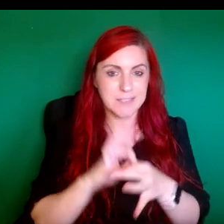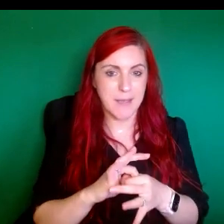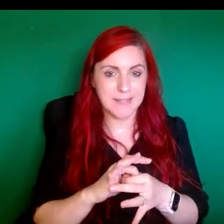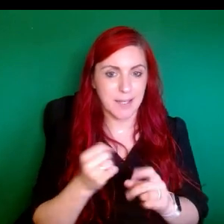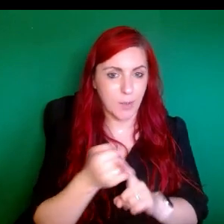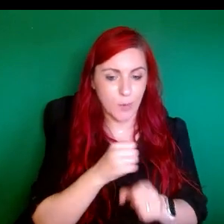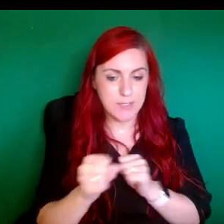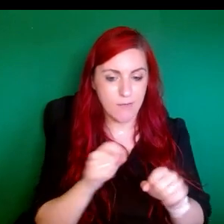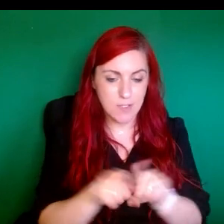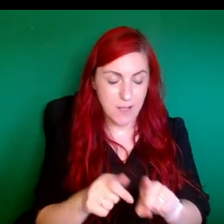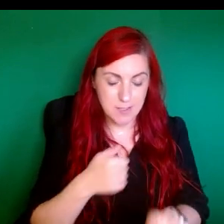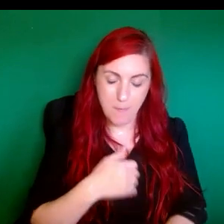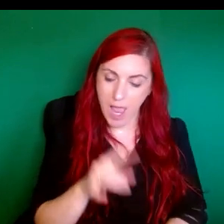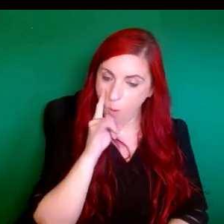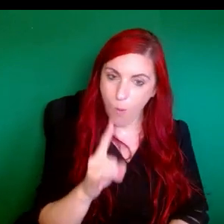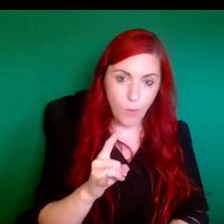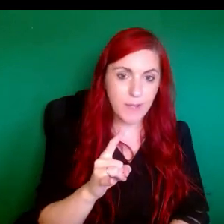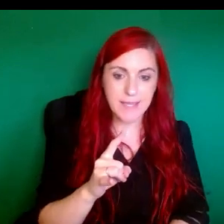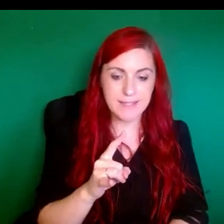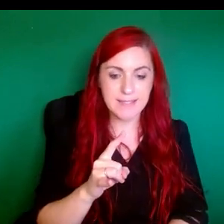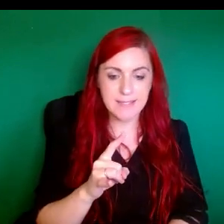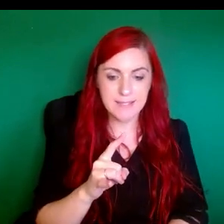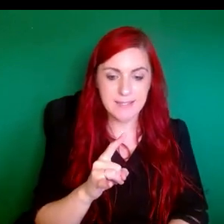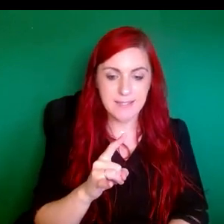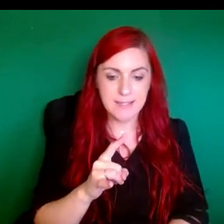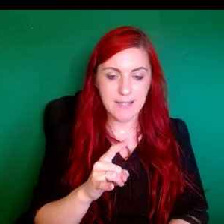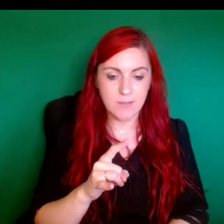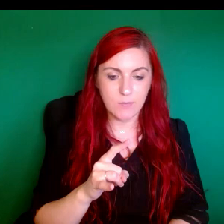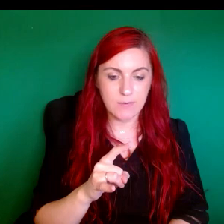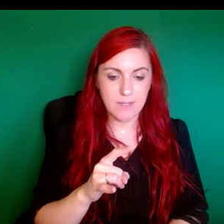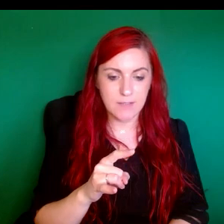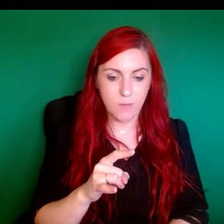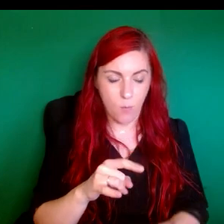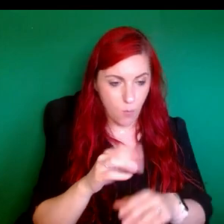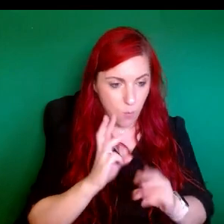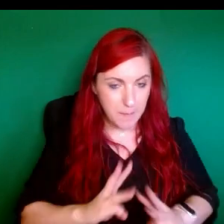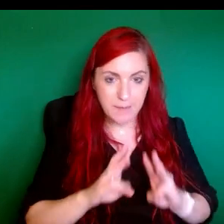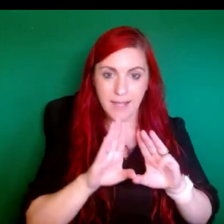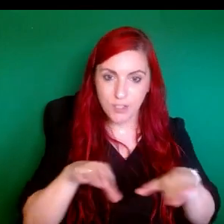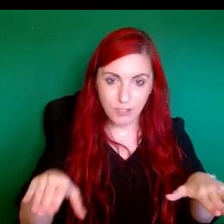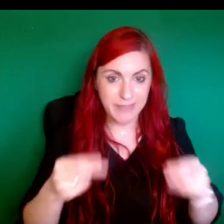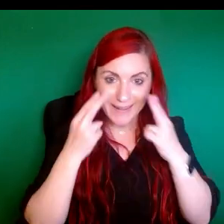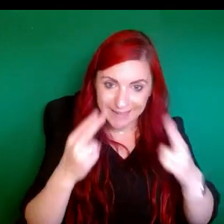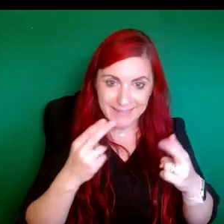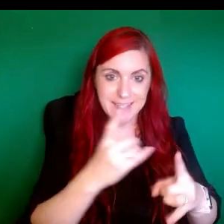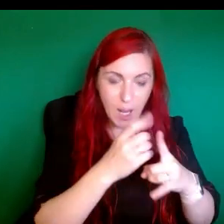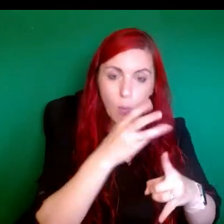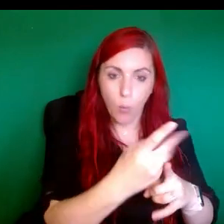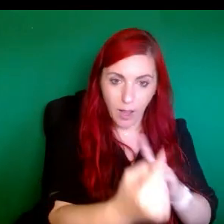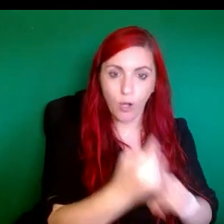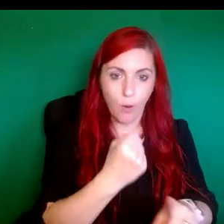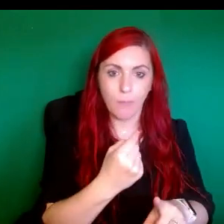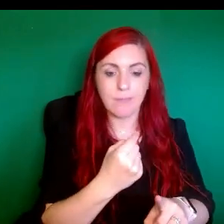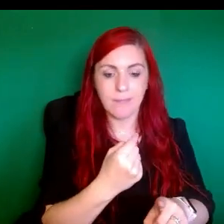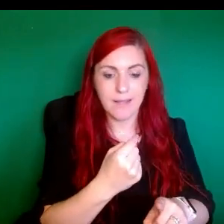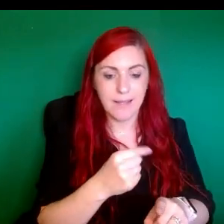in the women and children that I see that reach out to us and come. They are just absolutely phenomenal, and they constantly